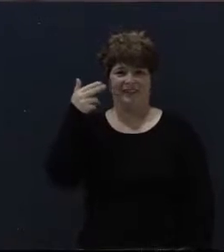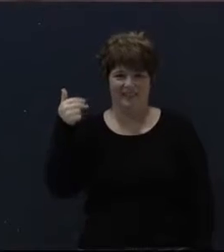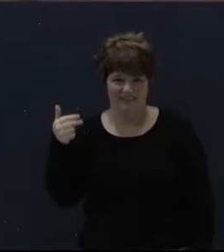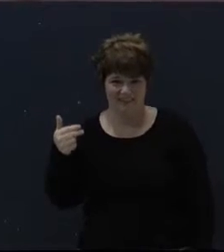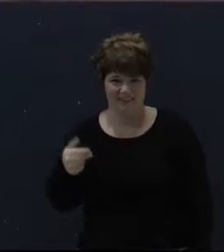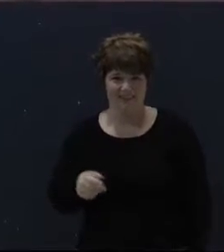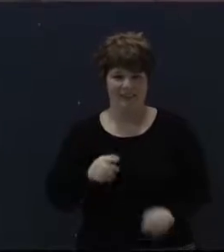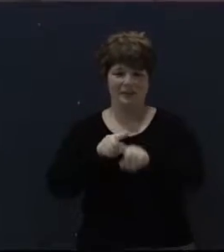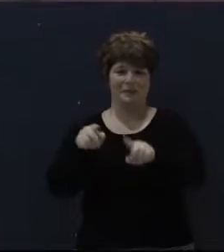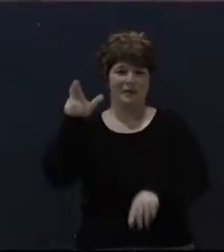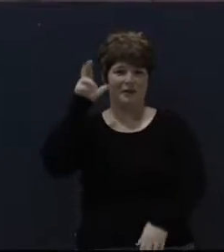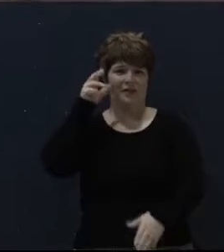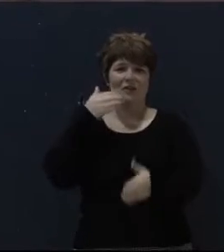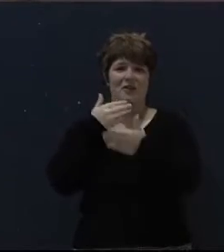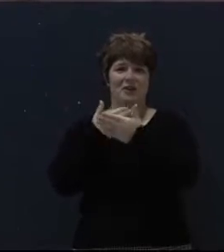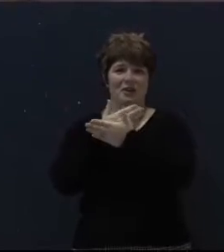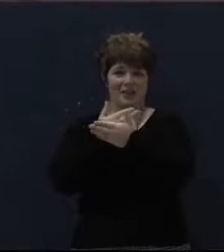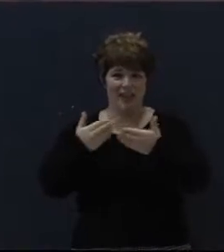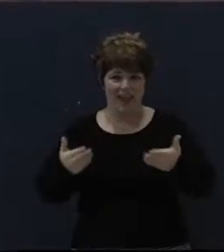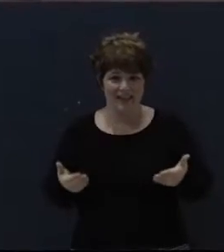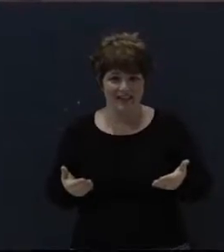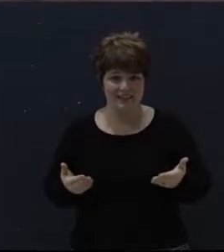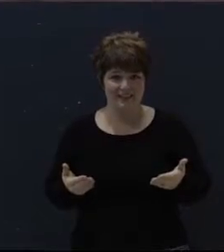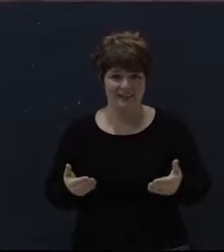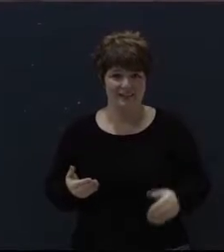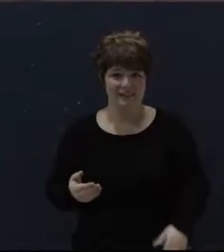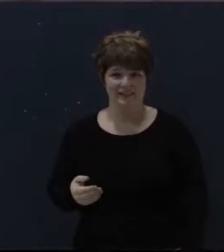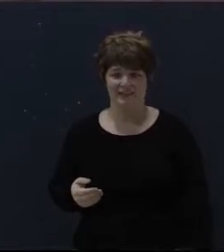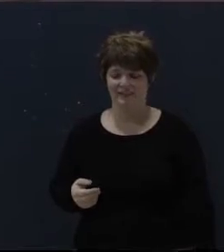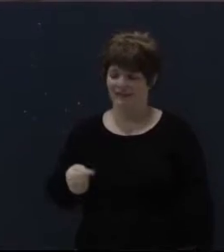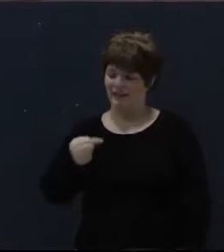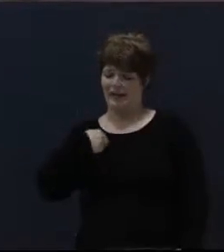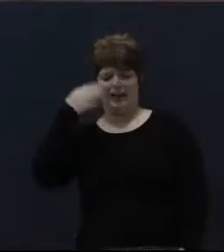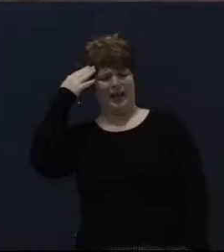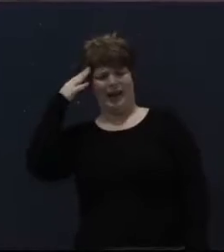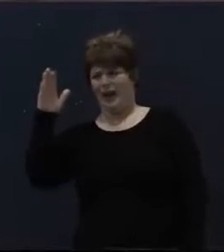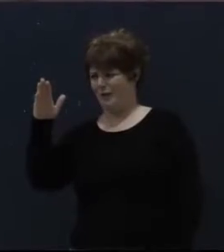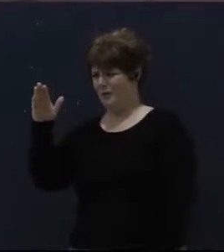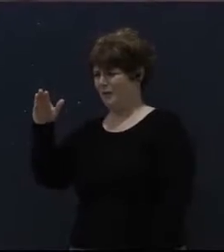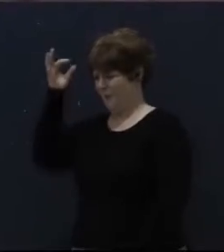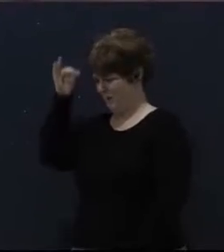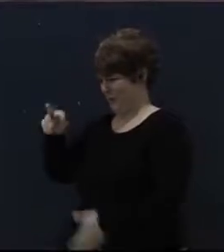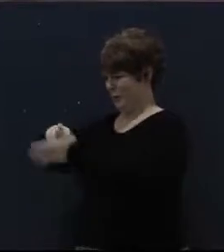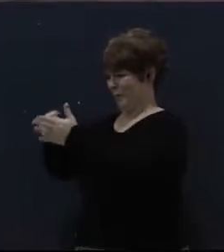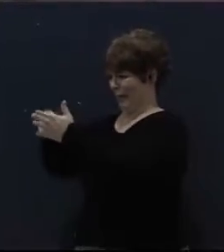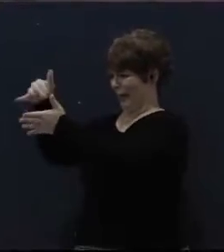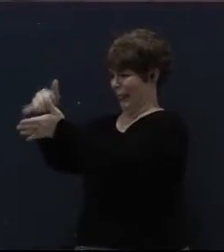But I've heard good things about him. I don't know if he meant that, but...